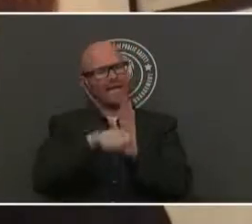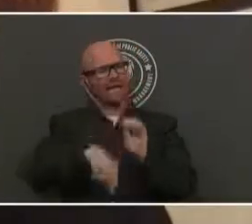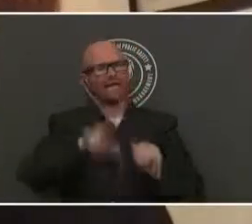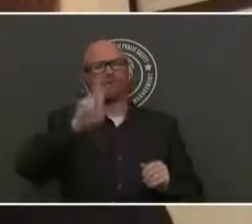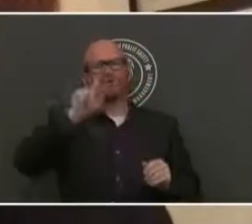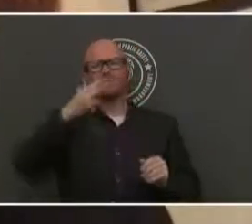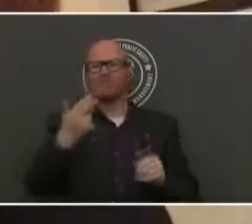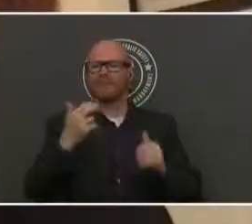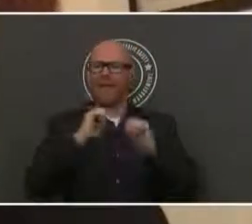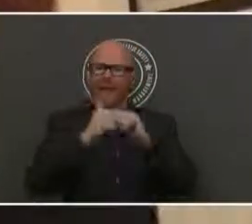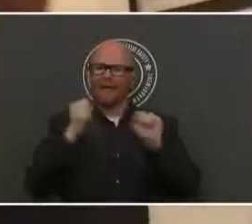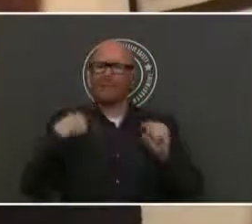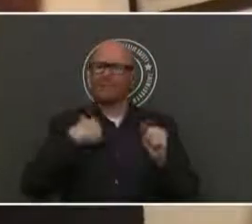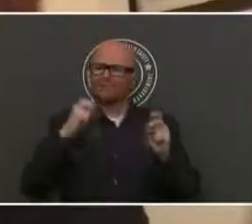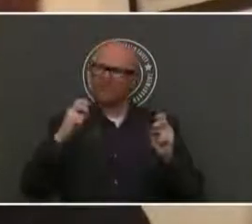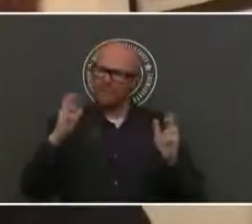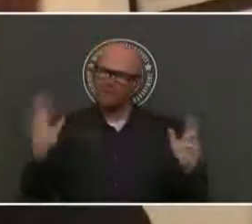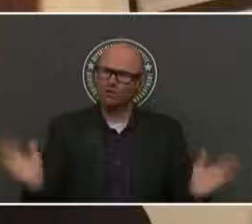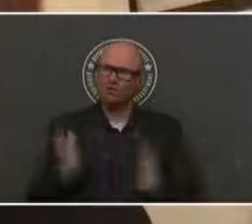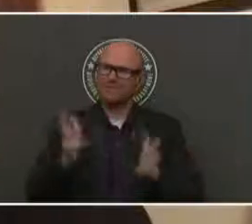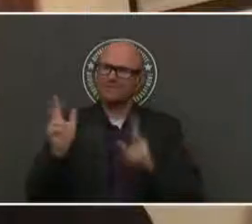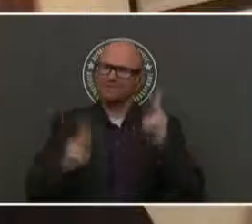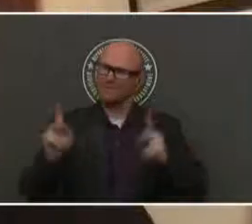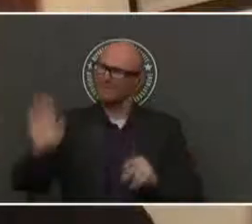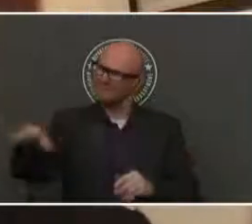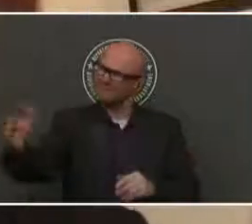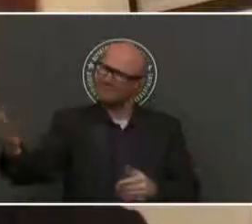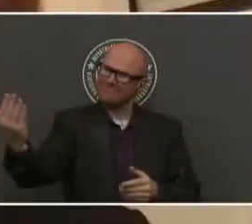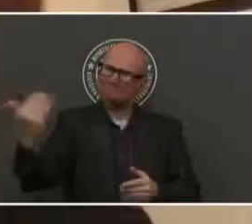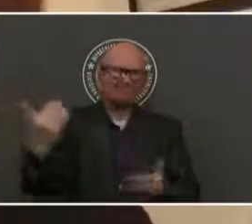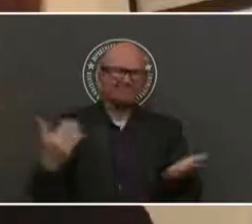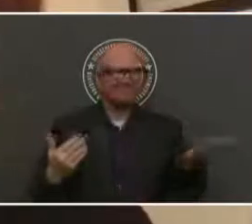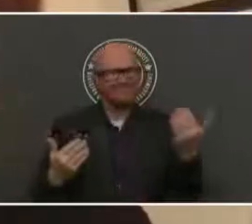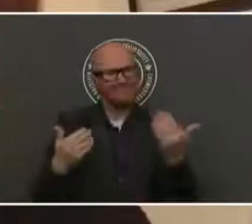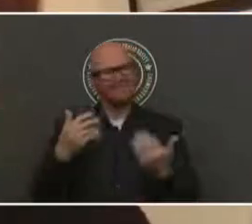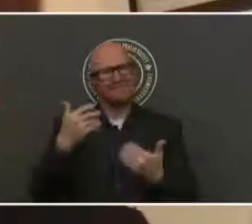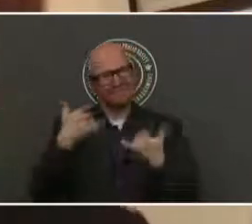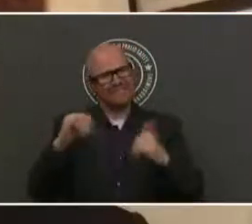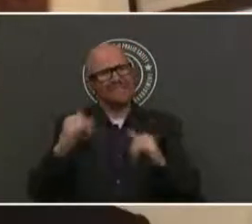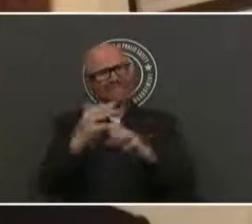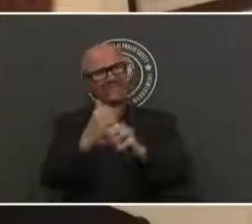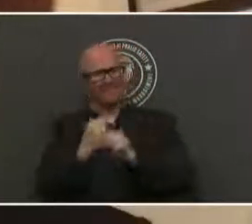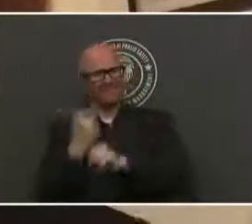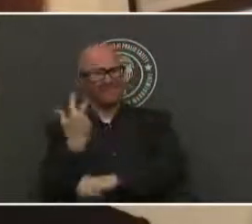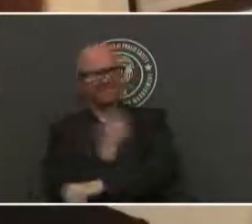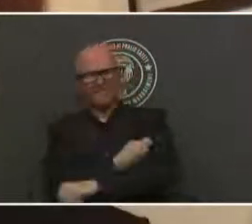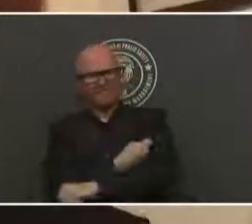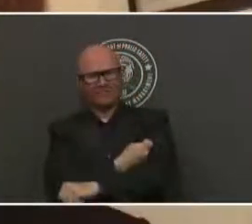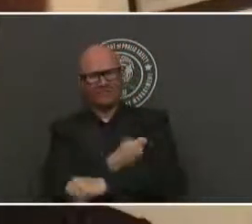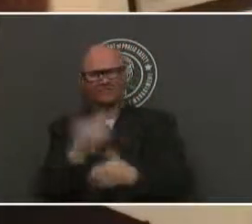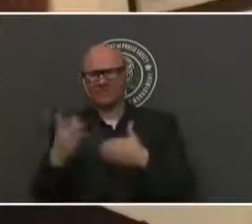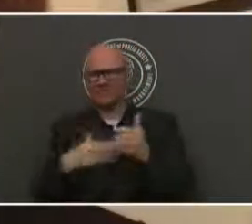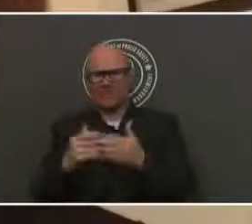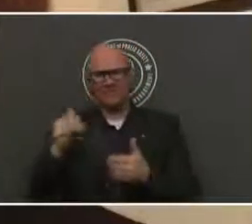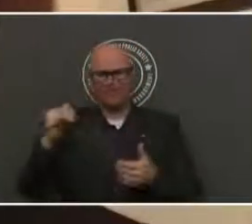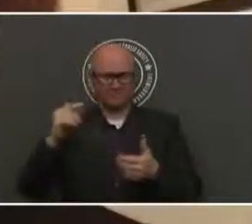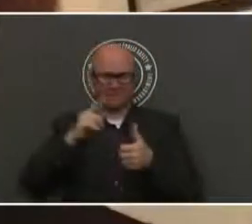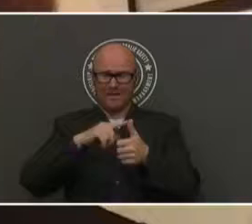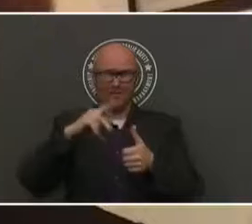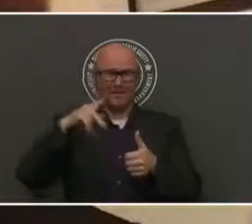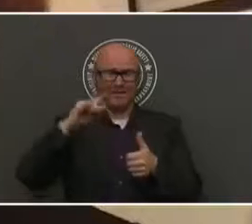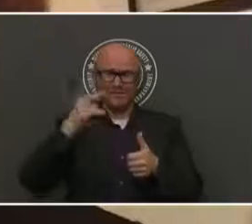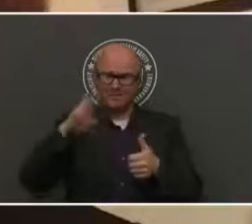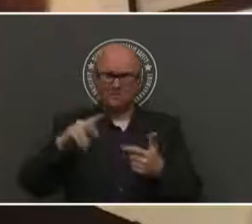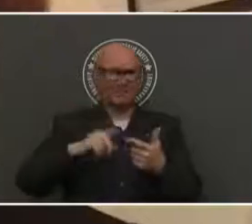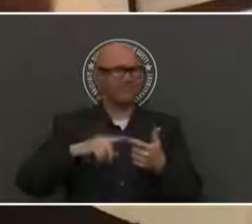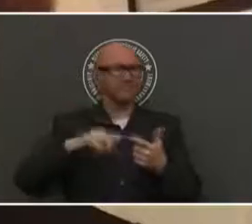and encourage them to overlook this pause and still get vaccinated, whether it's with Johnson & Johnson once the pause